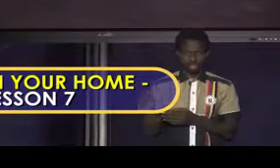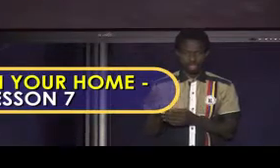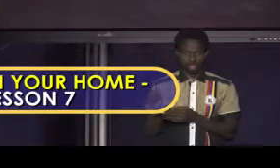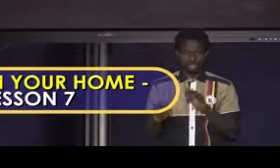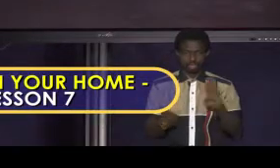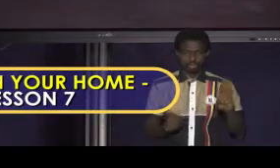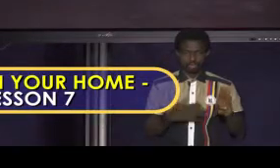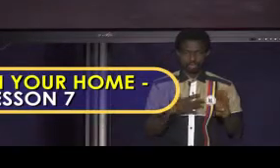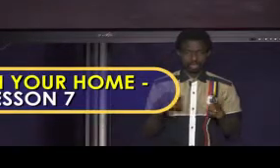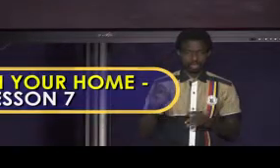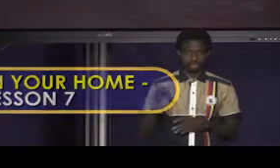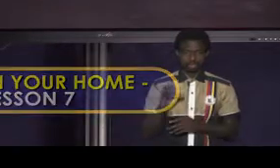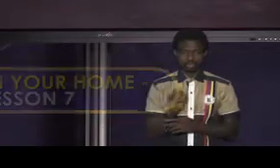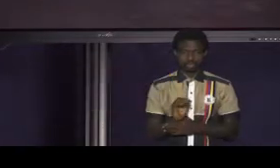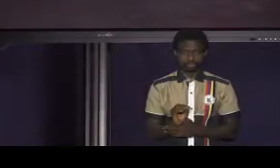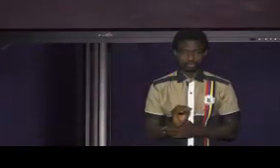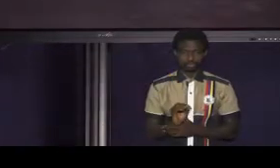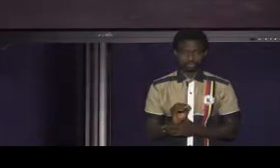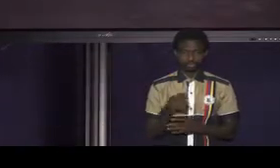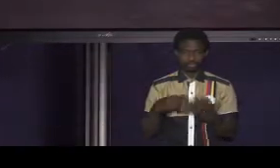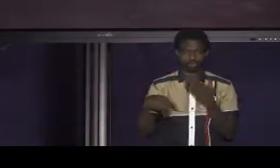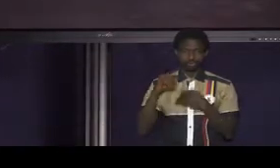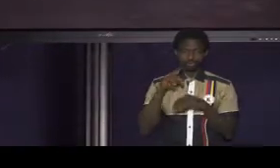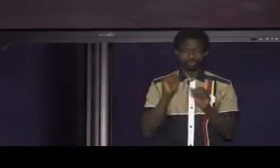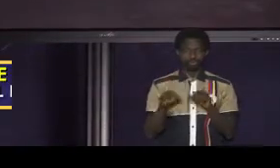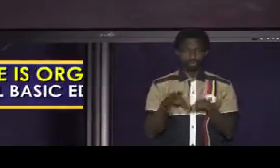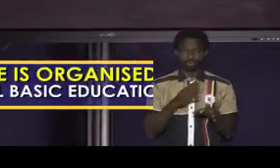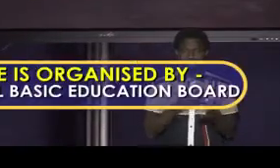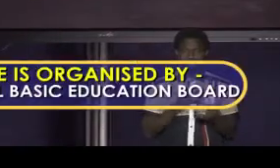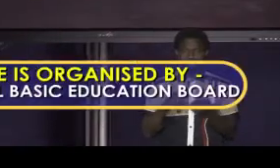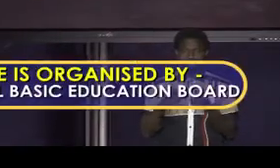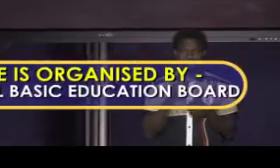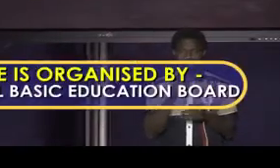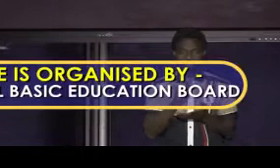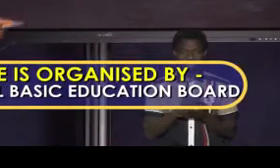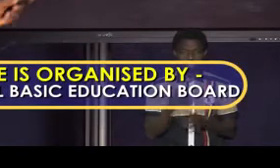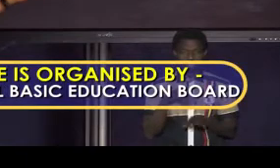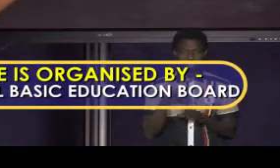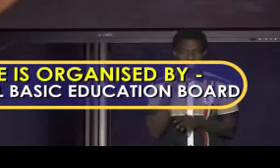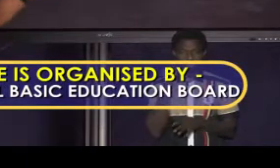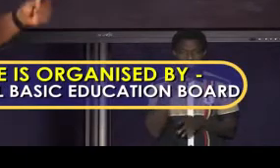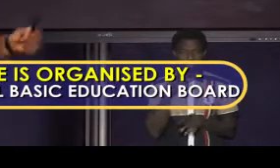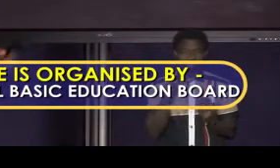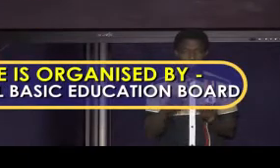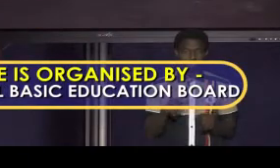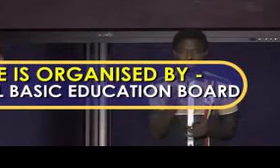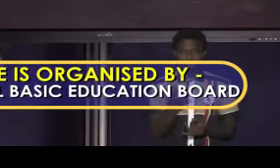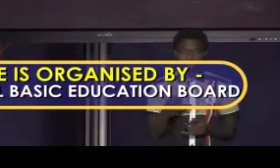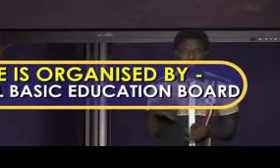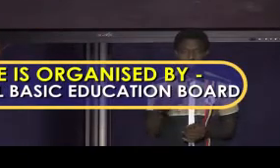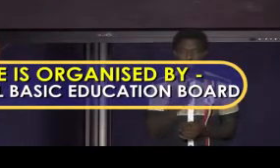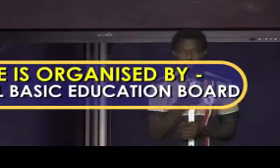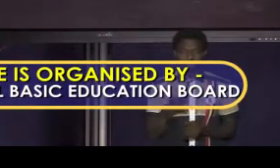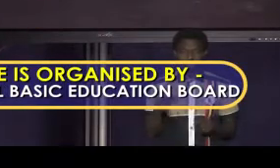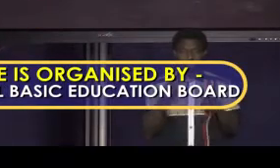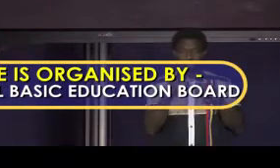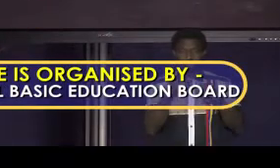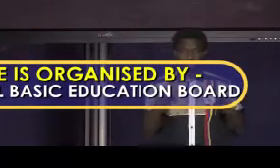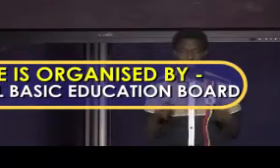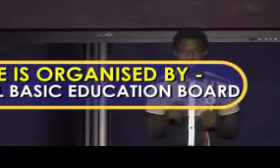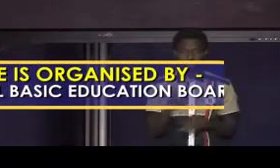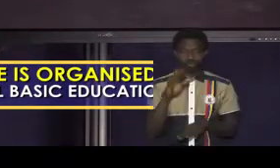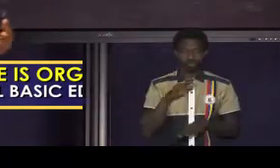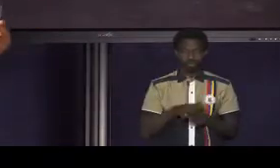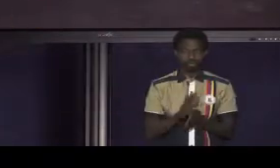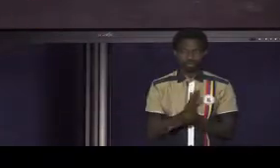B, and C. So what you can do, my friend, is that at home you can draw a triangle on a sheet of